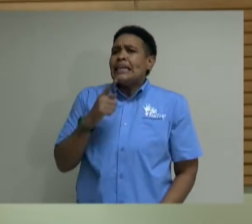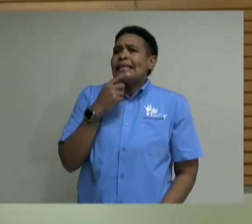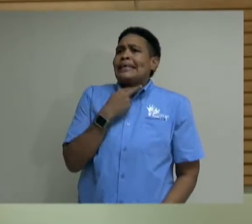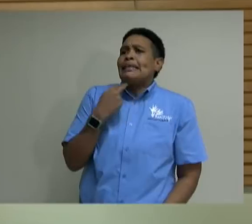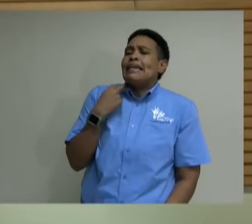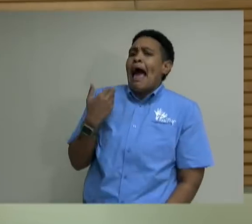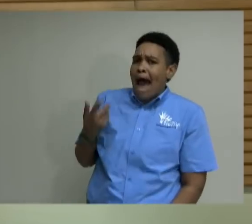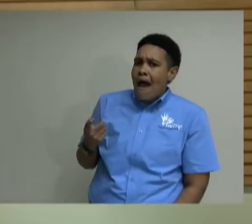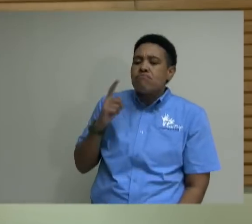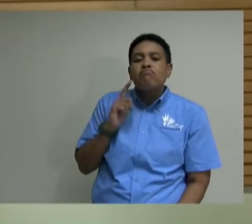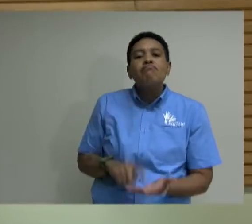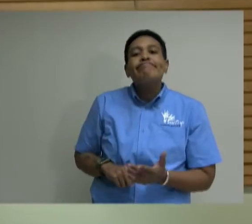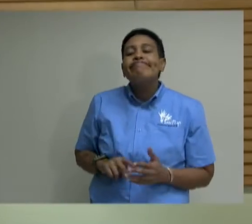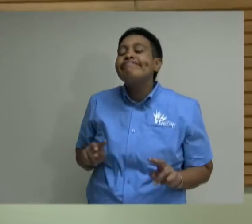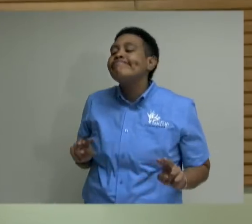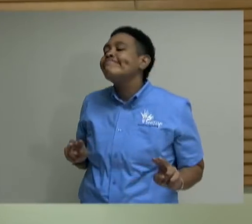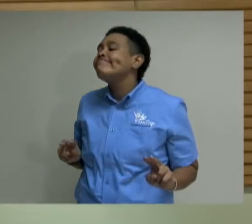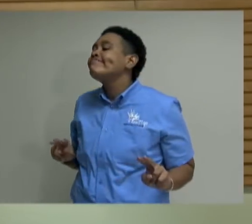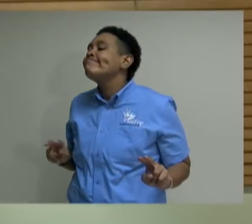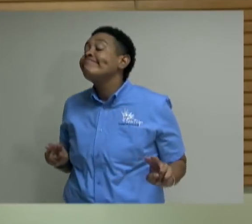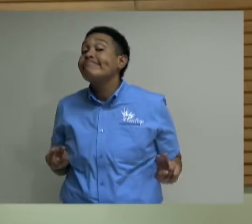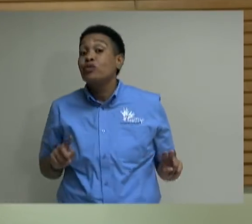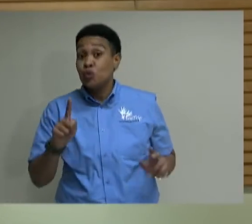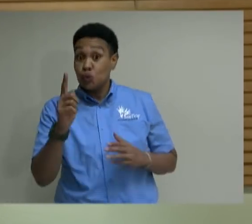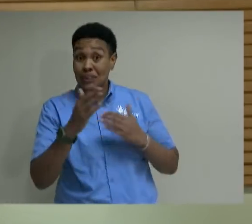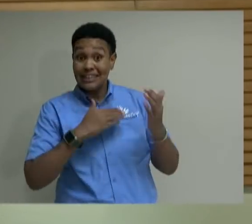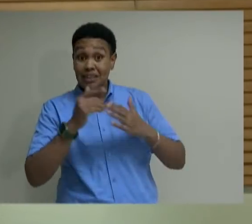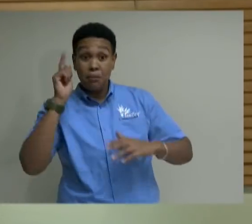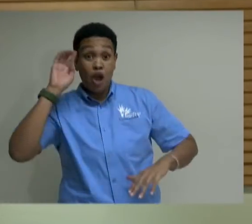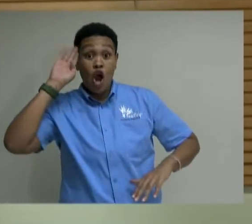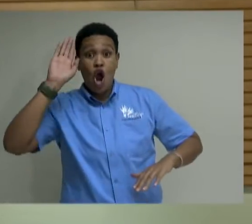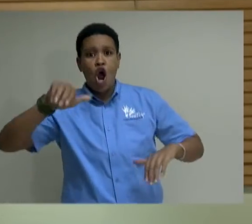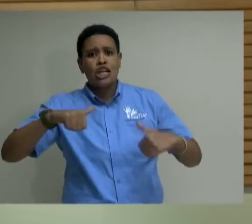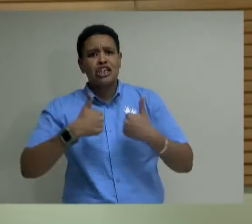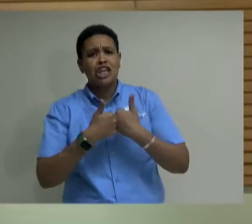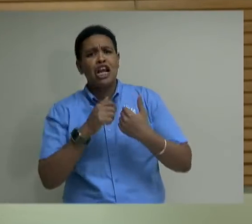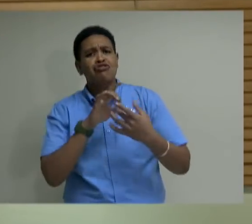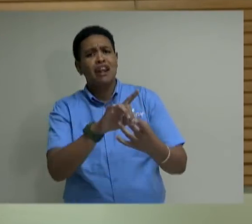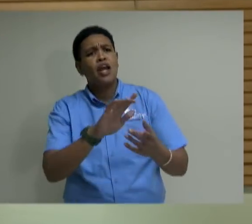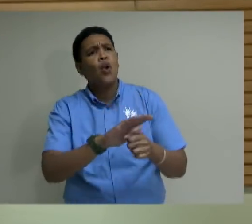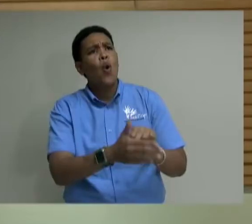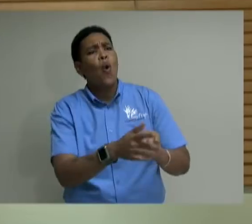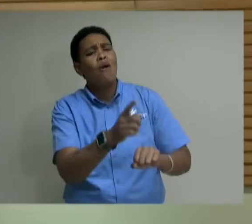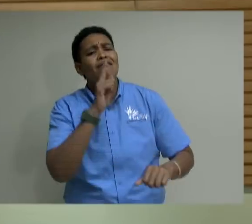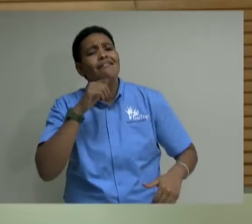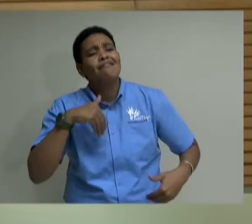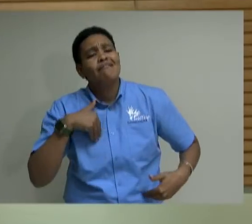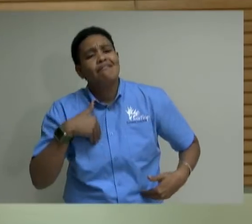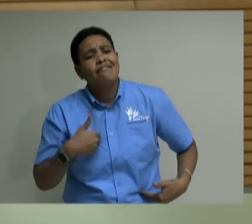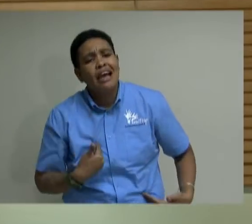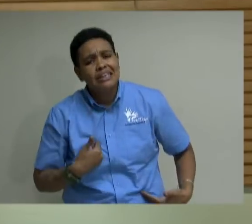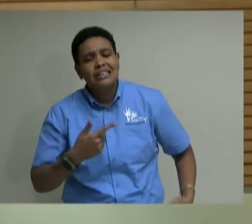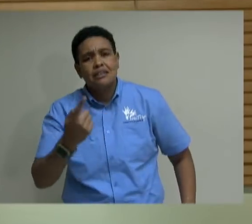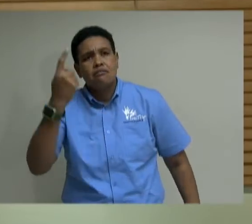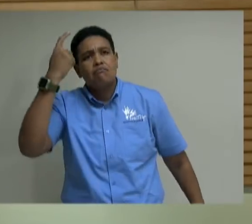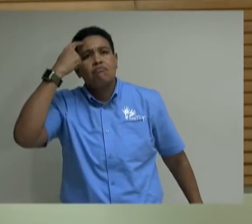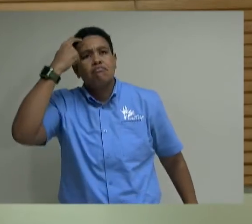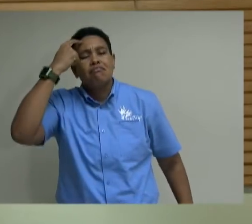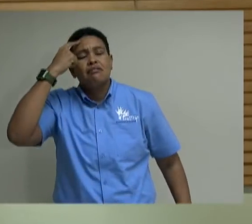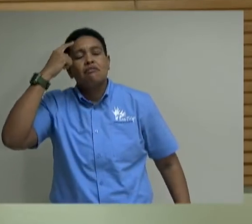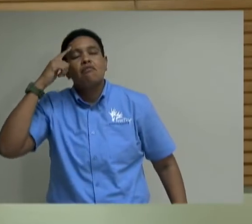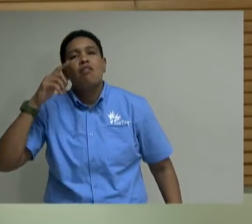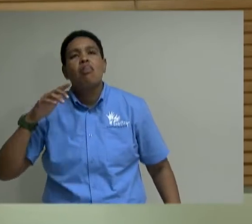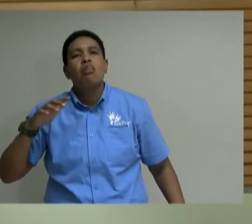risk. And so despite all the challenges around COVID, the fatigue, the mental